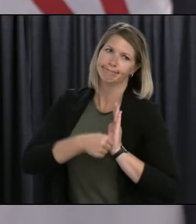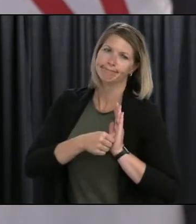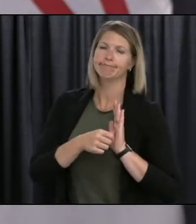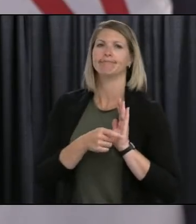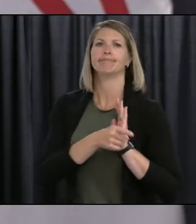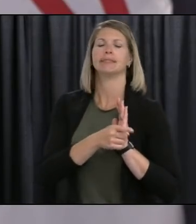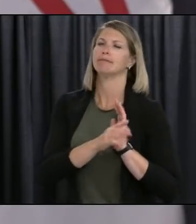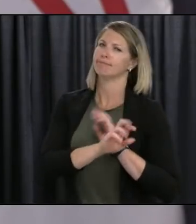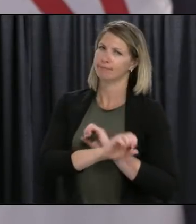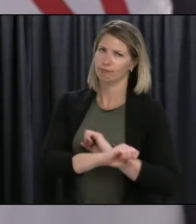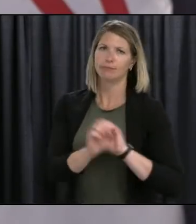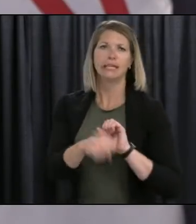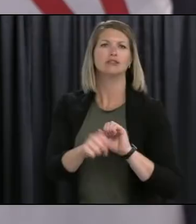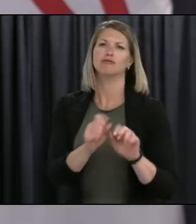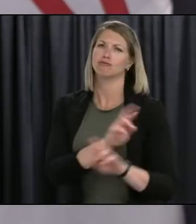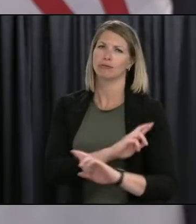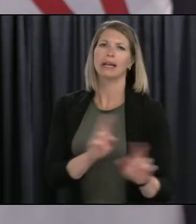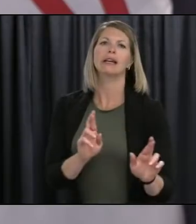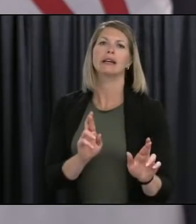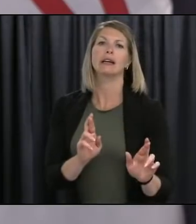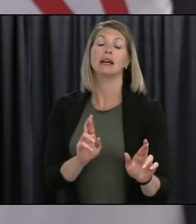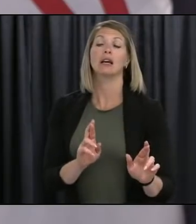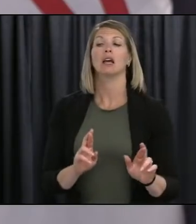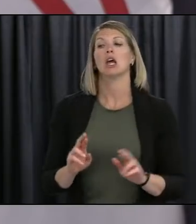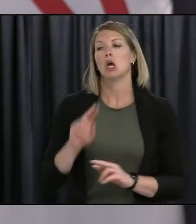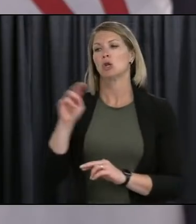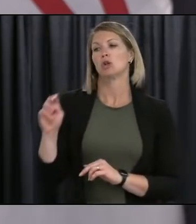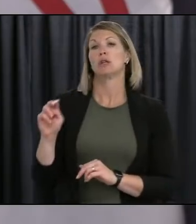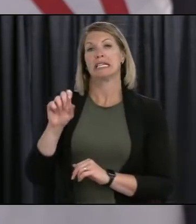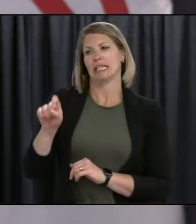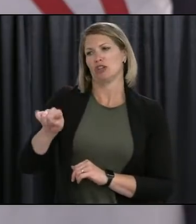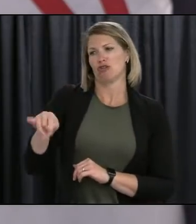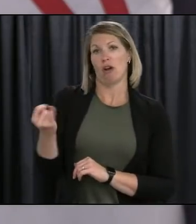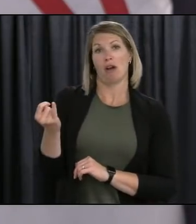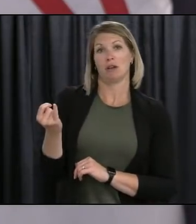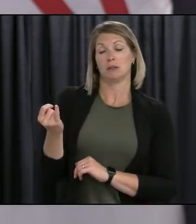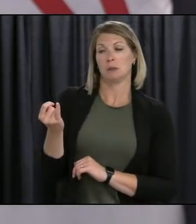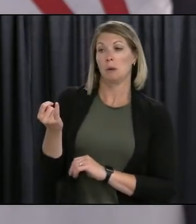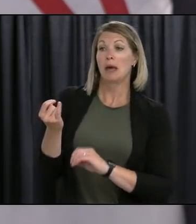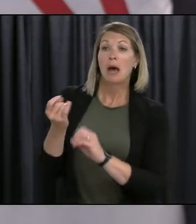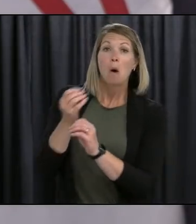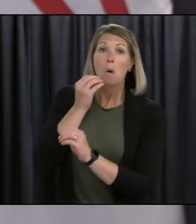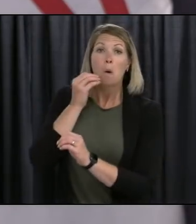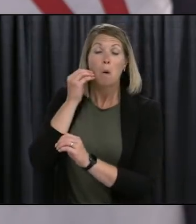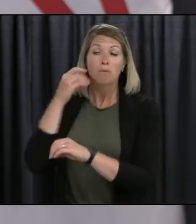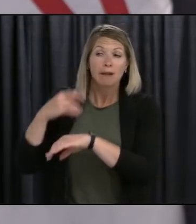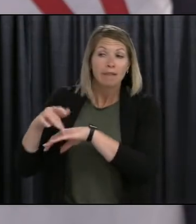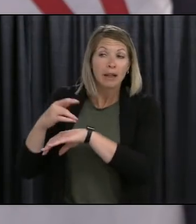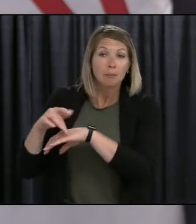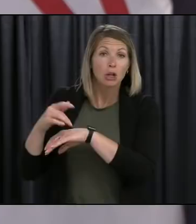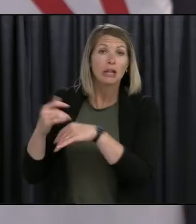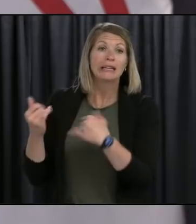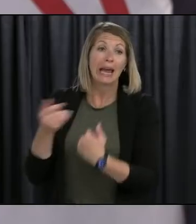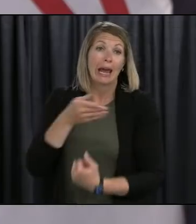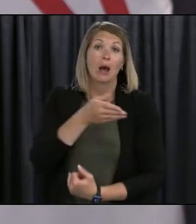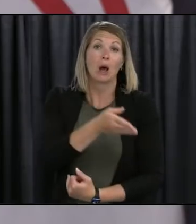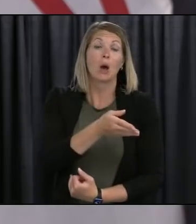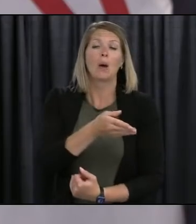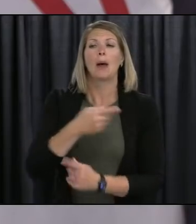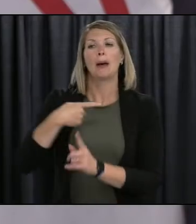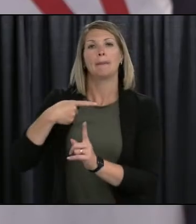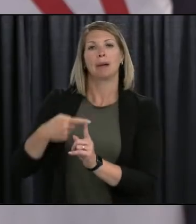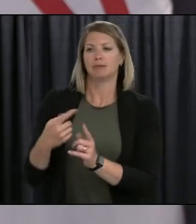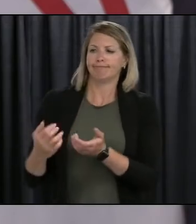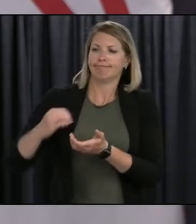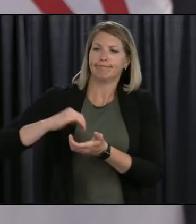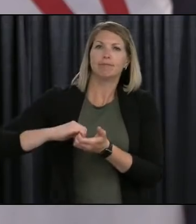and homelessness of St. John's and the COVID-19 planning and protocols that has been put in place were also used, and we